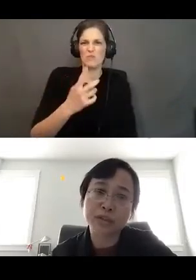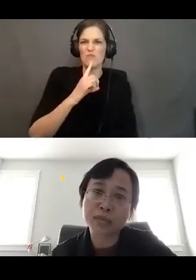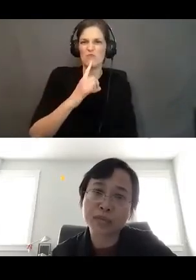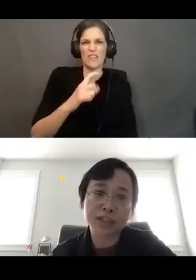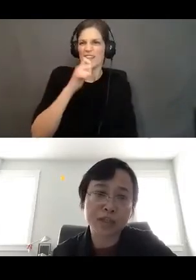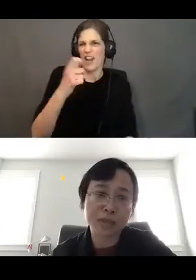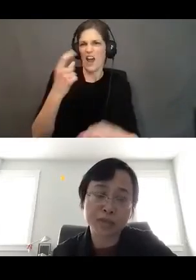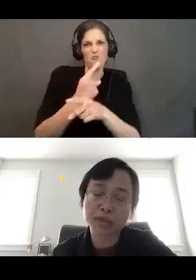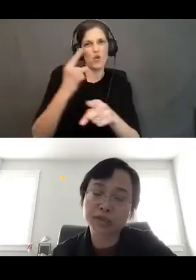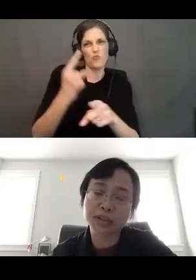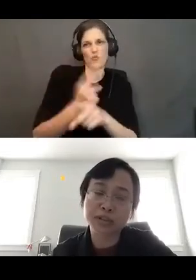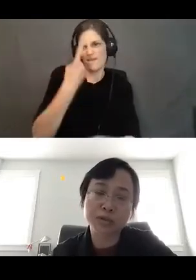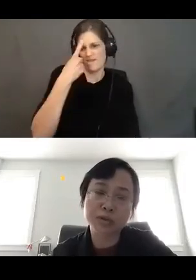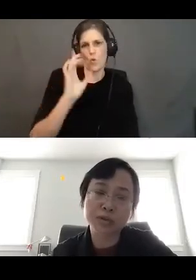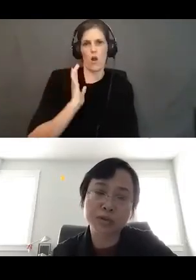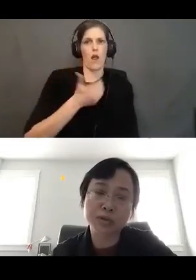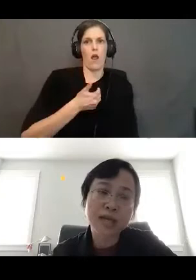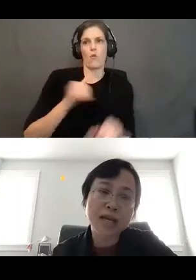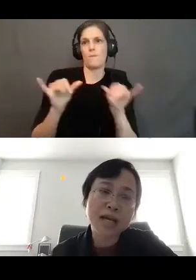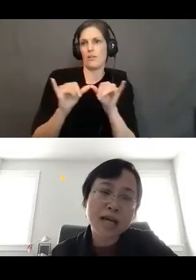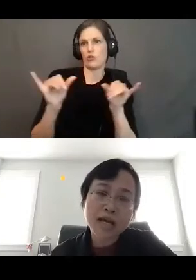for the measure that we want to construct.